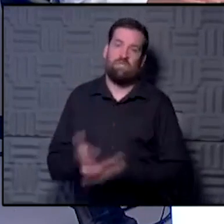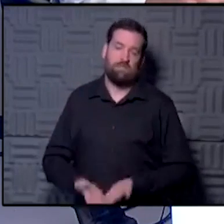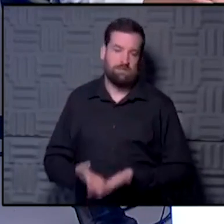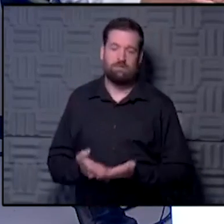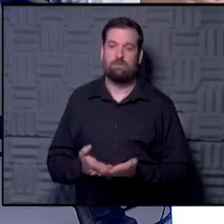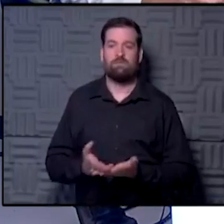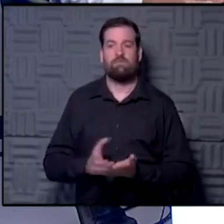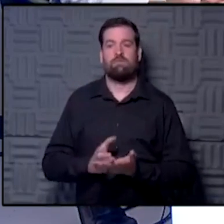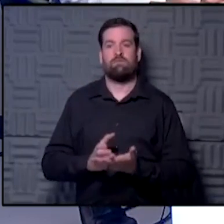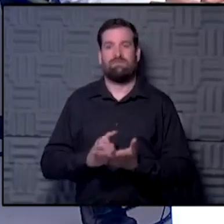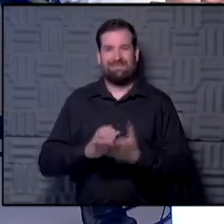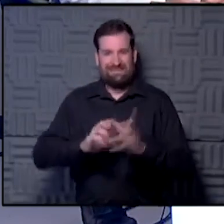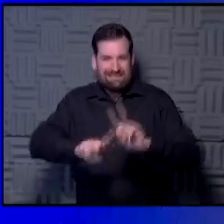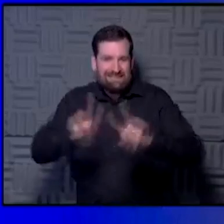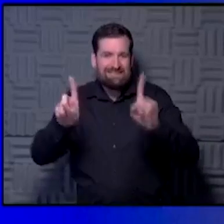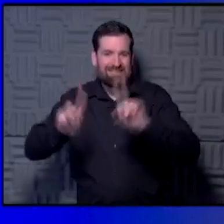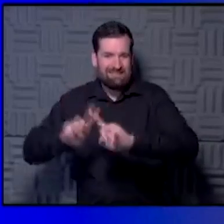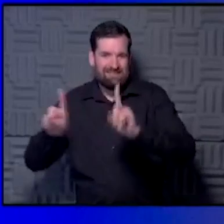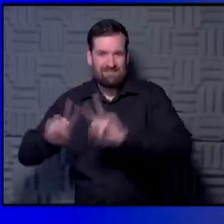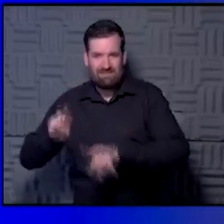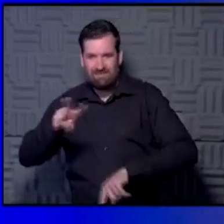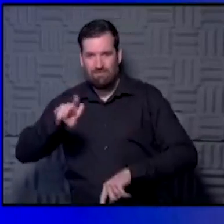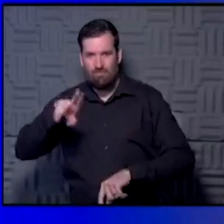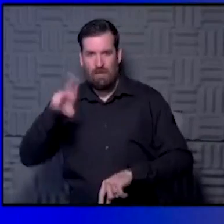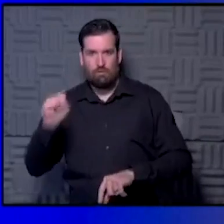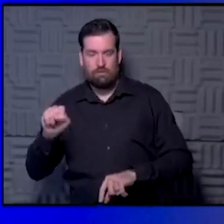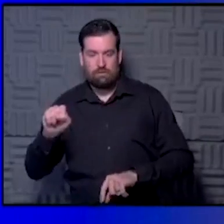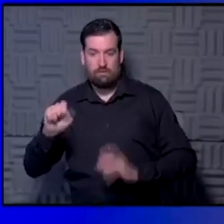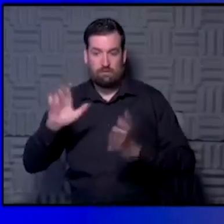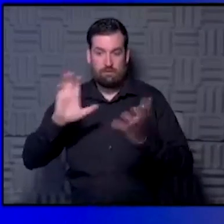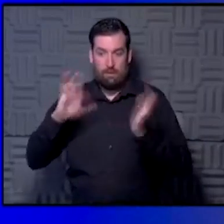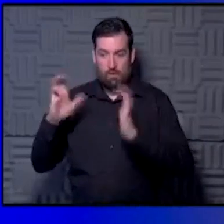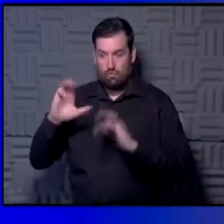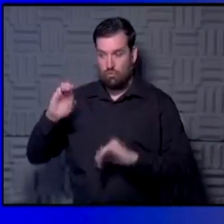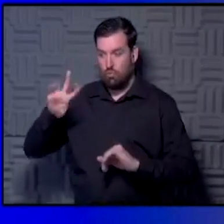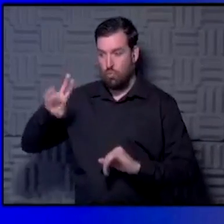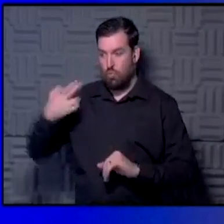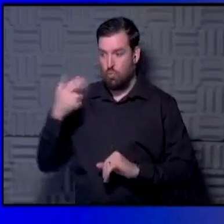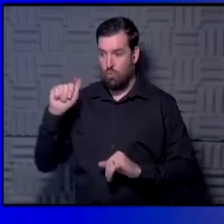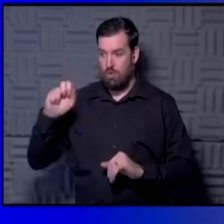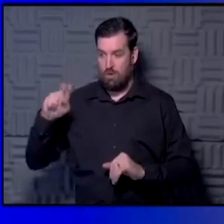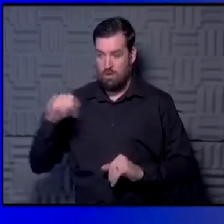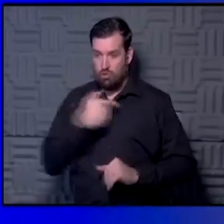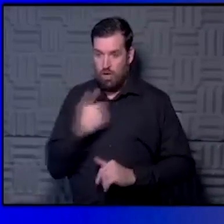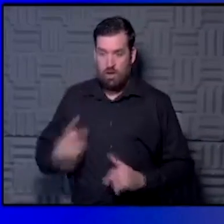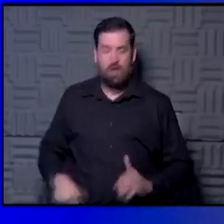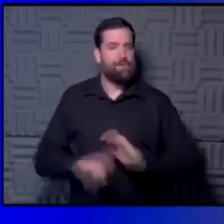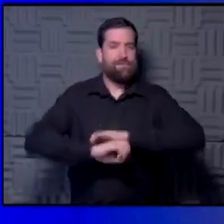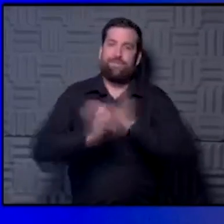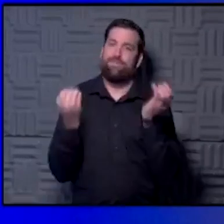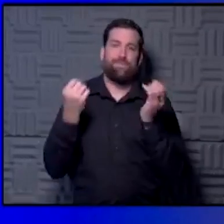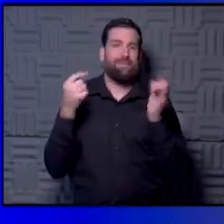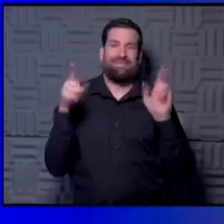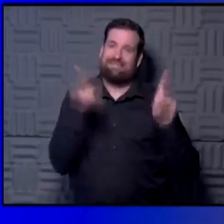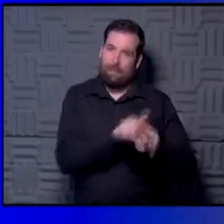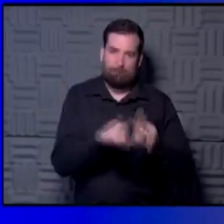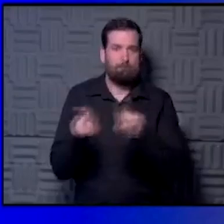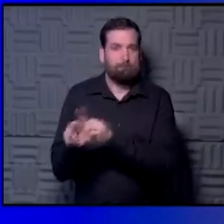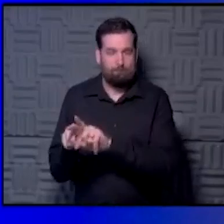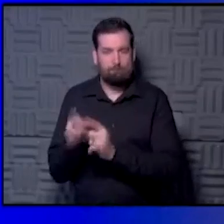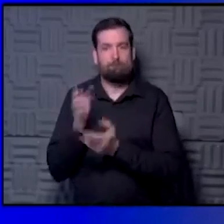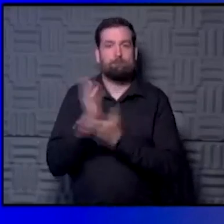any clinically different virus than there was in Wuhan, China. There are reports and there are